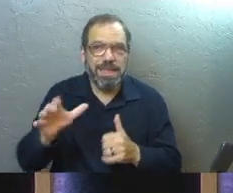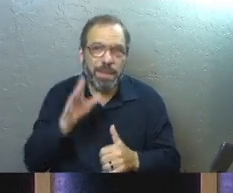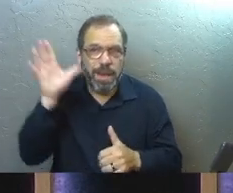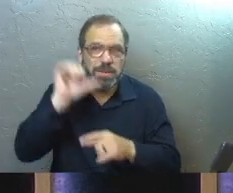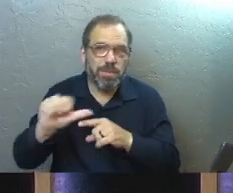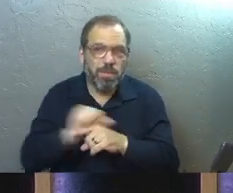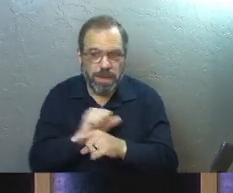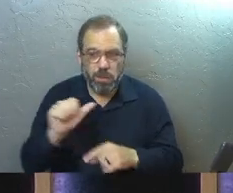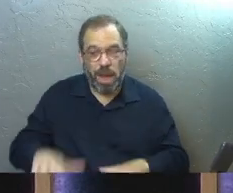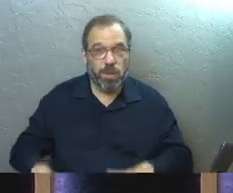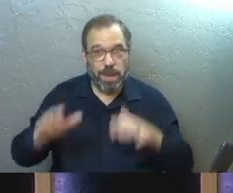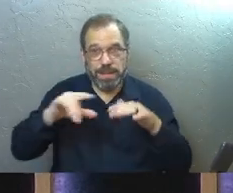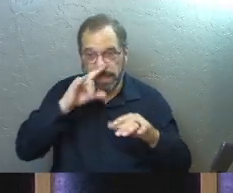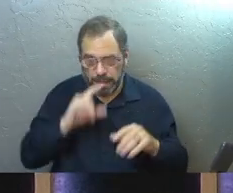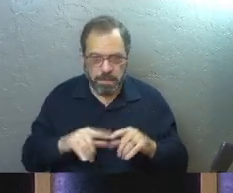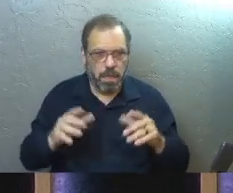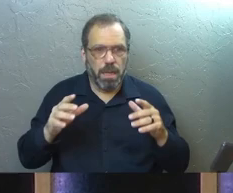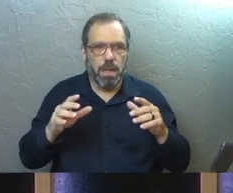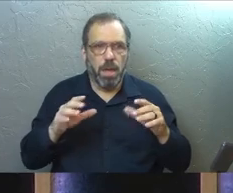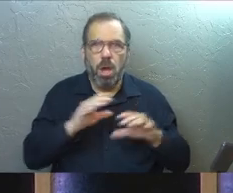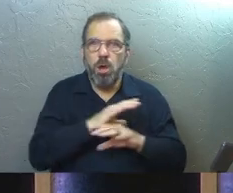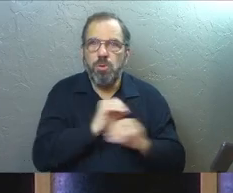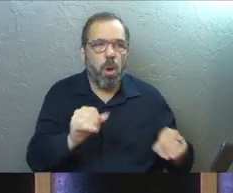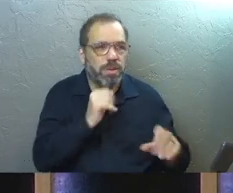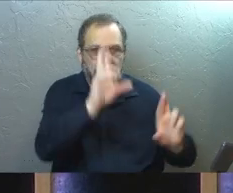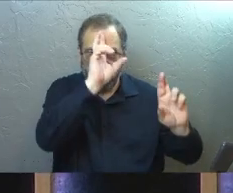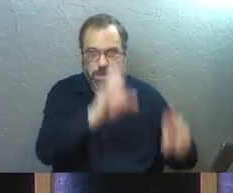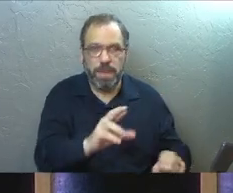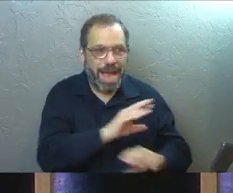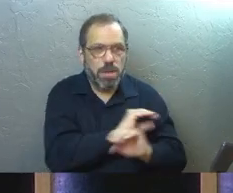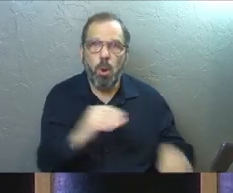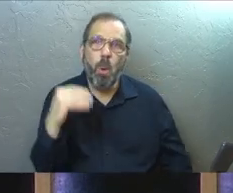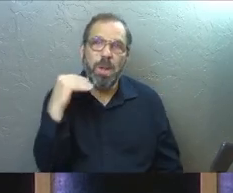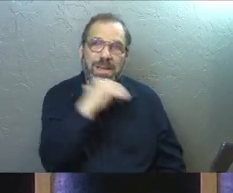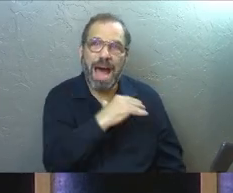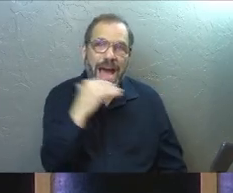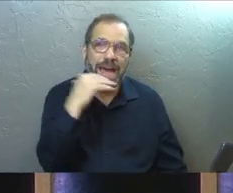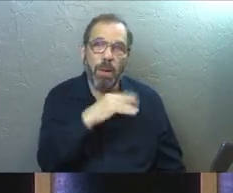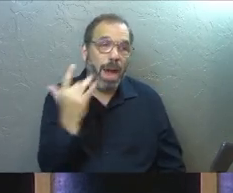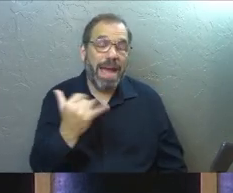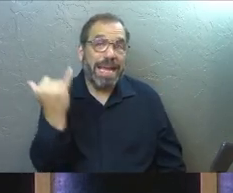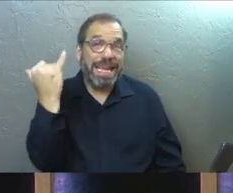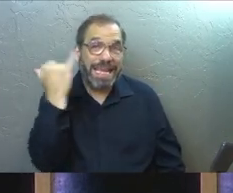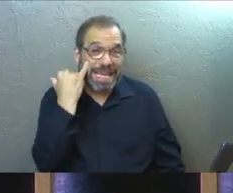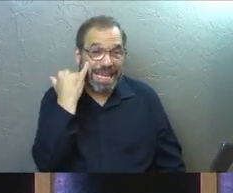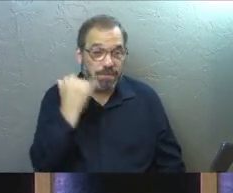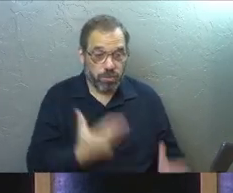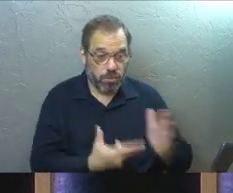in their family while they were raising their kids was no disrespect and no lying. Because if we